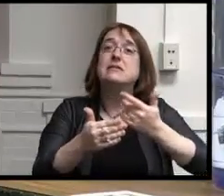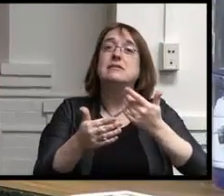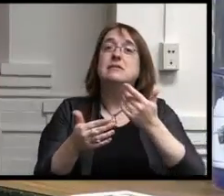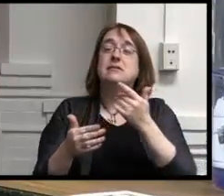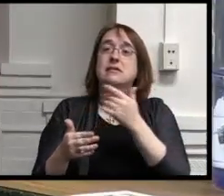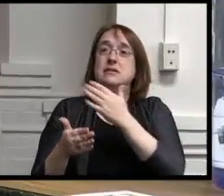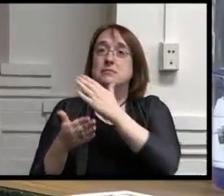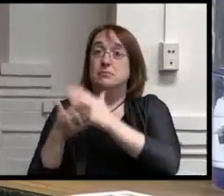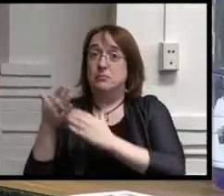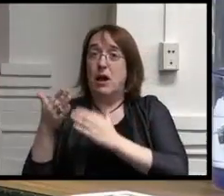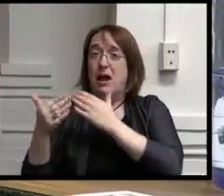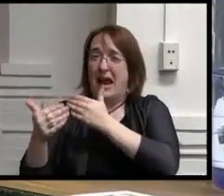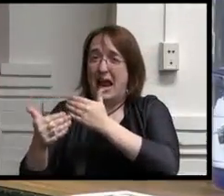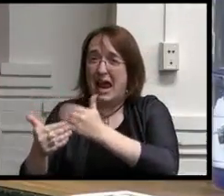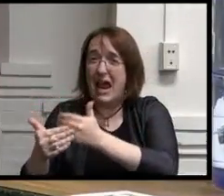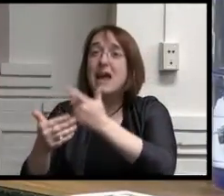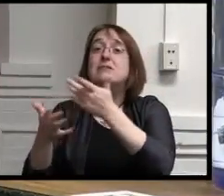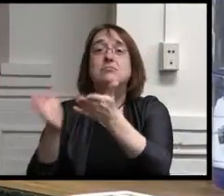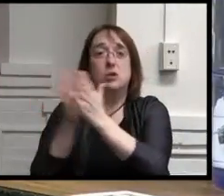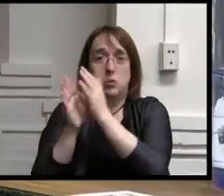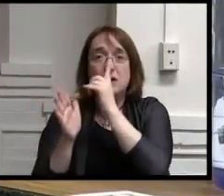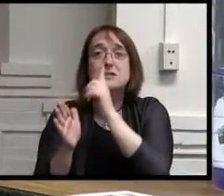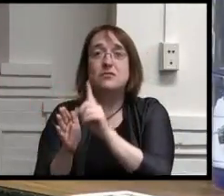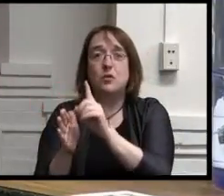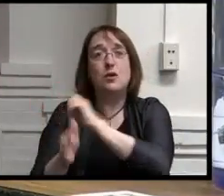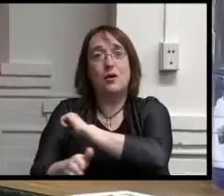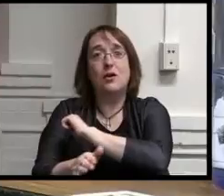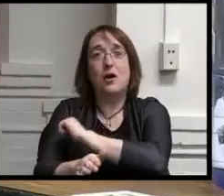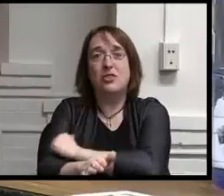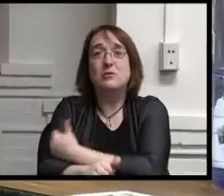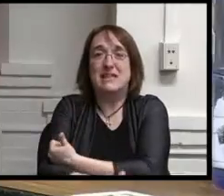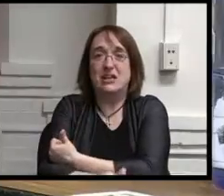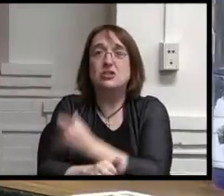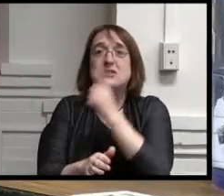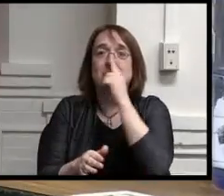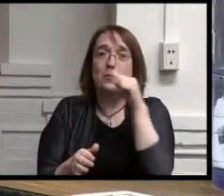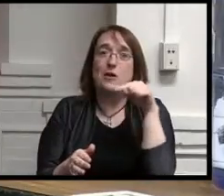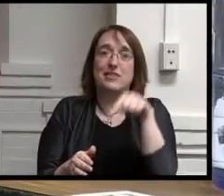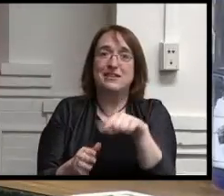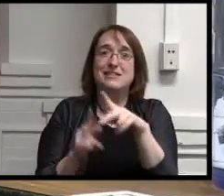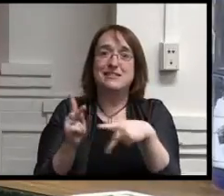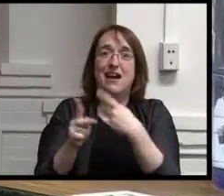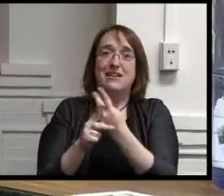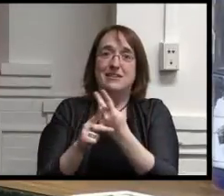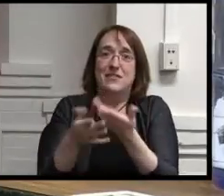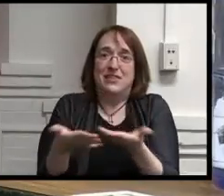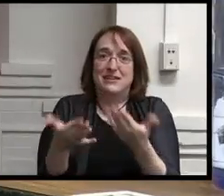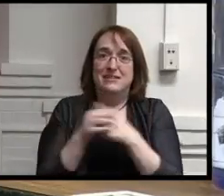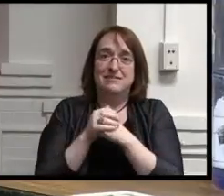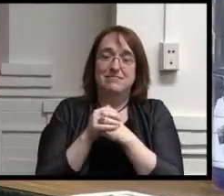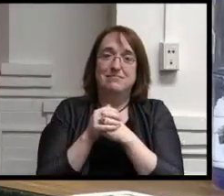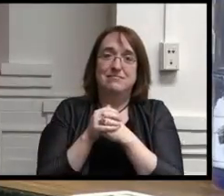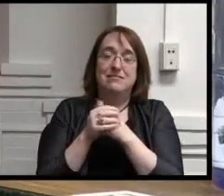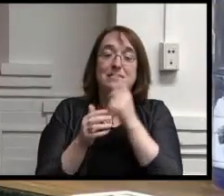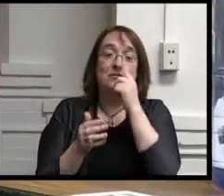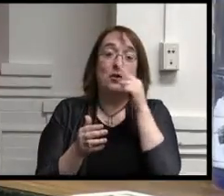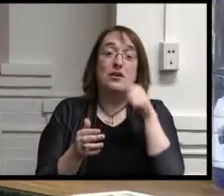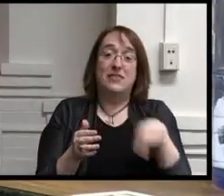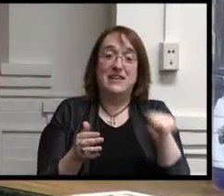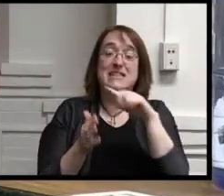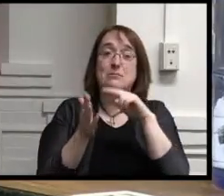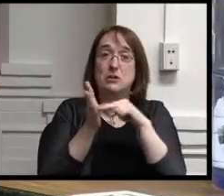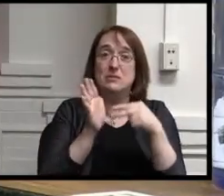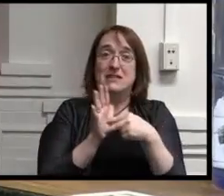phases to request that you make authorizations of exactly this type for these kinds of